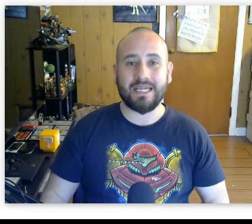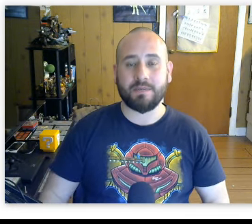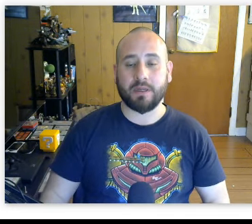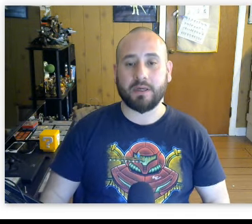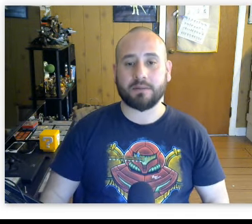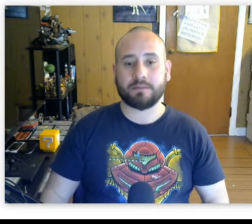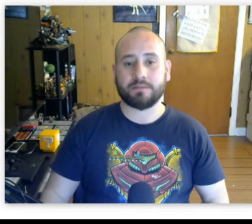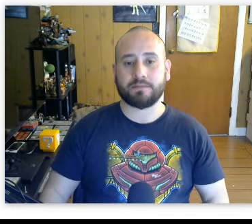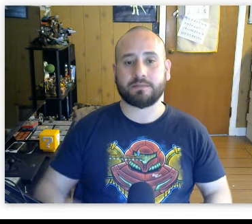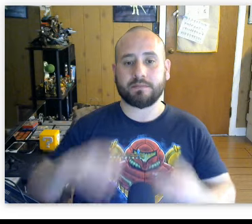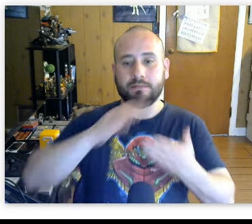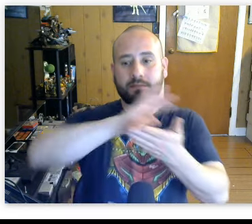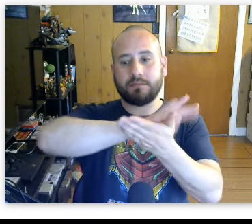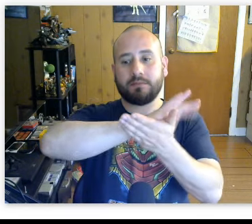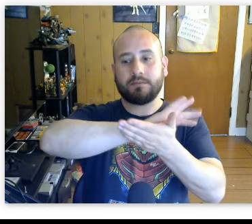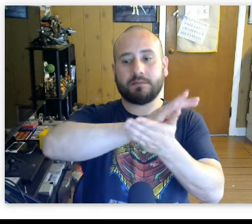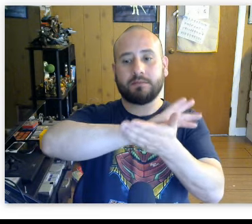cheeseburger,